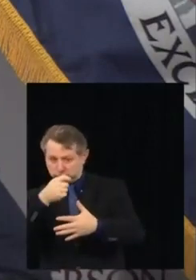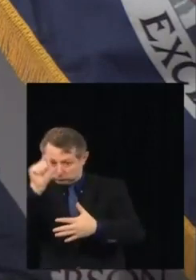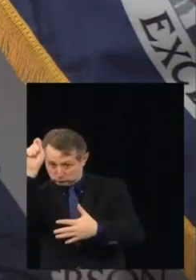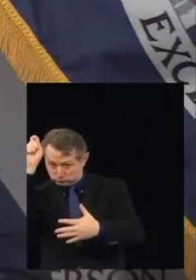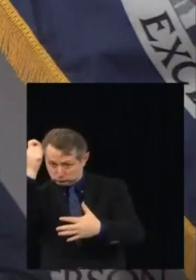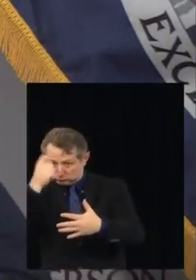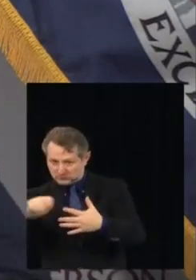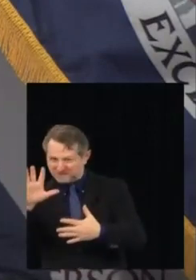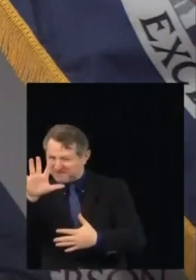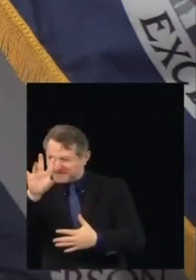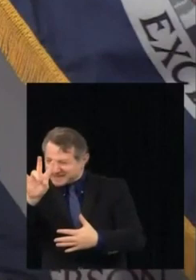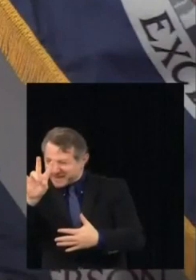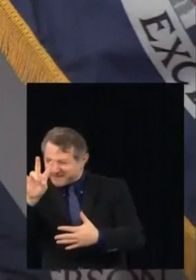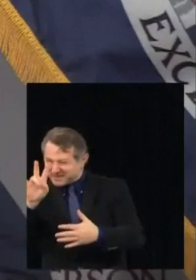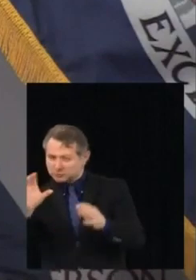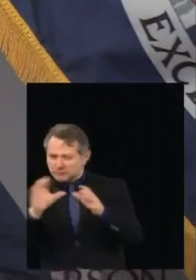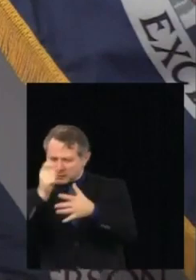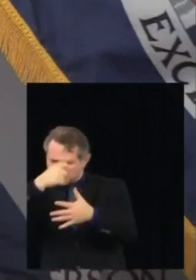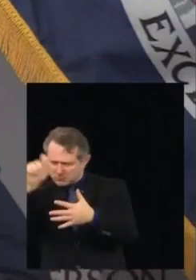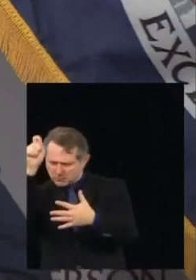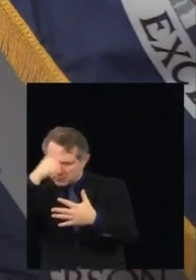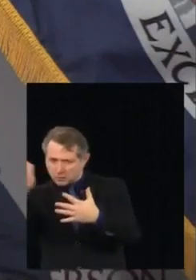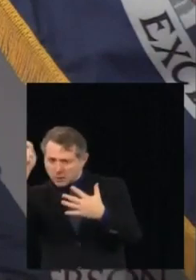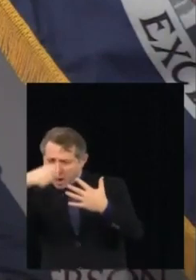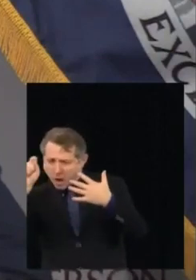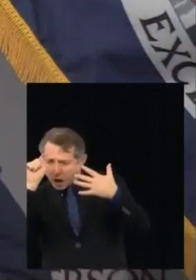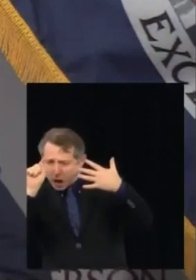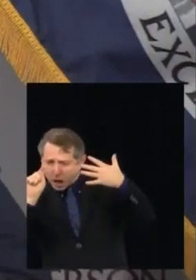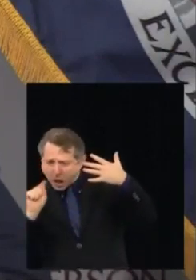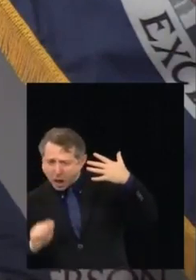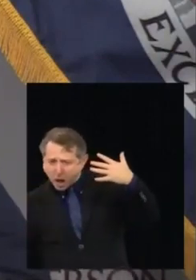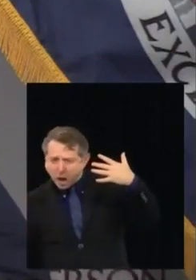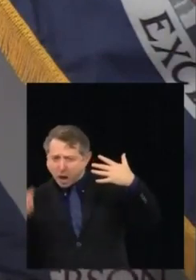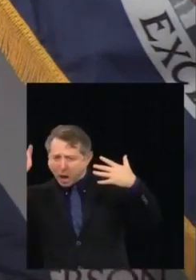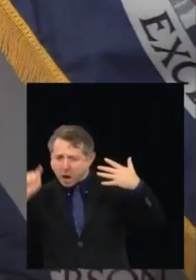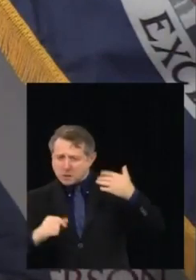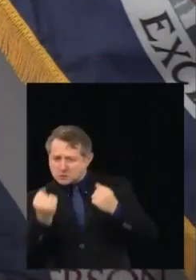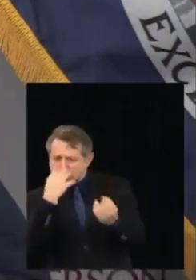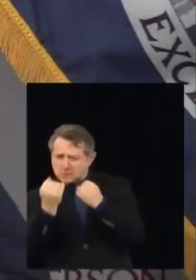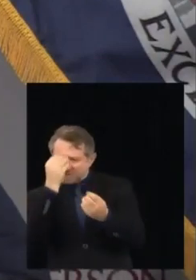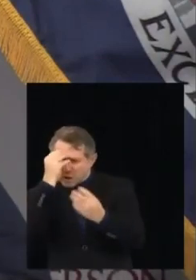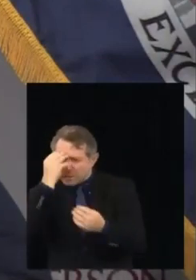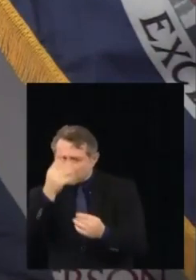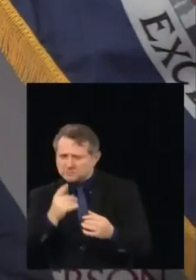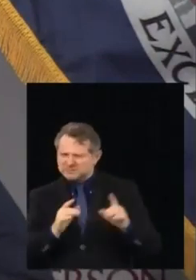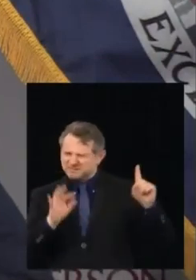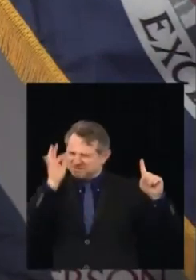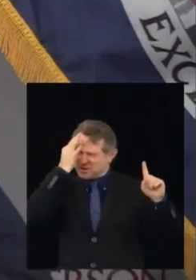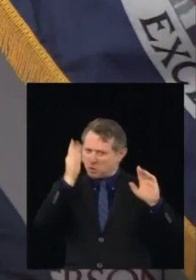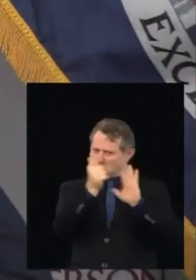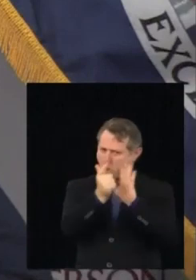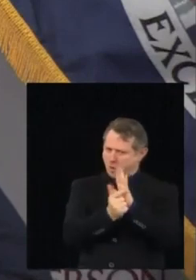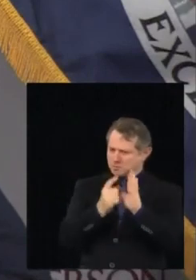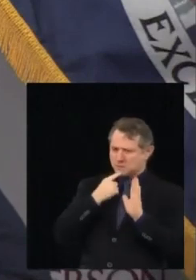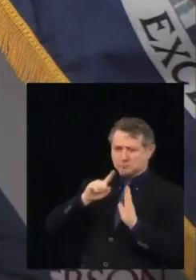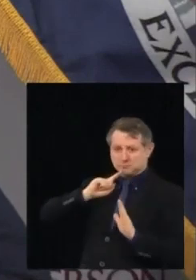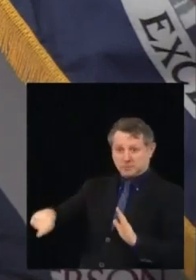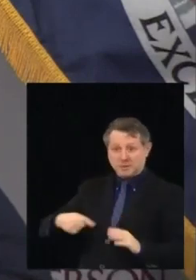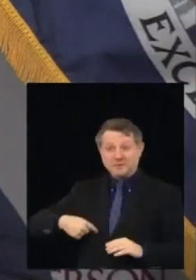information that you have to get, all this information that you have to certify, that's all in the federal law. The states then have to handle